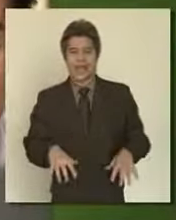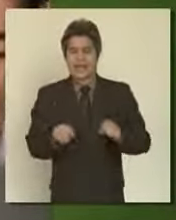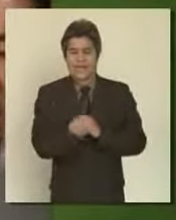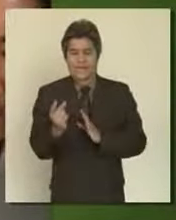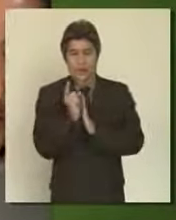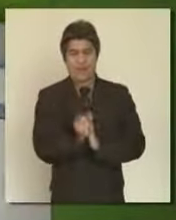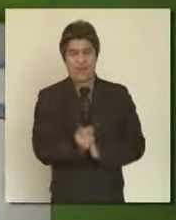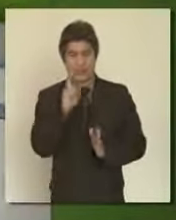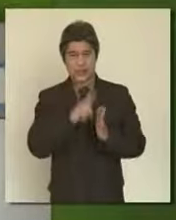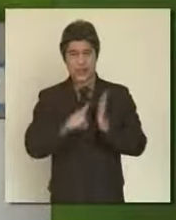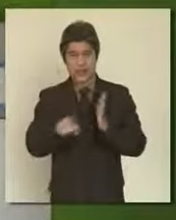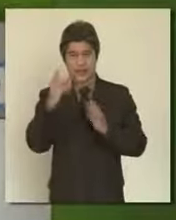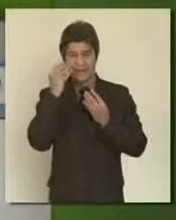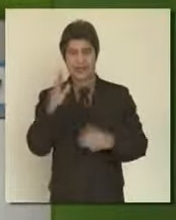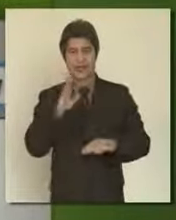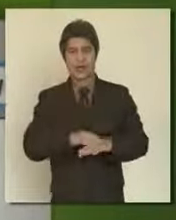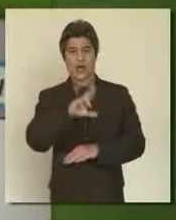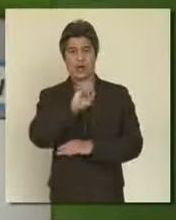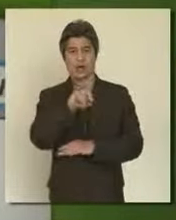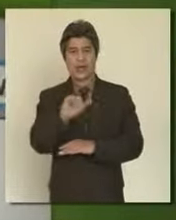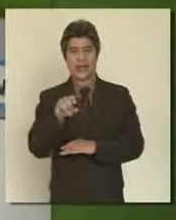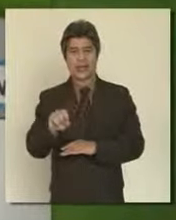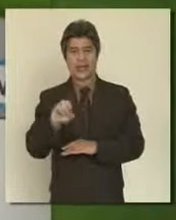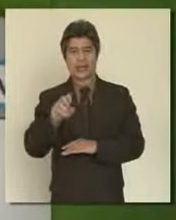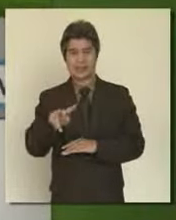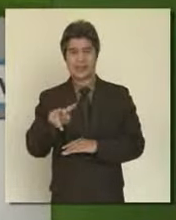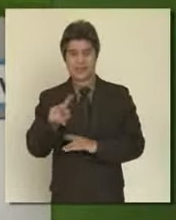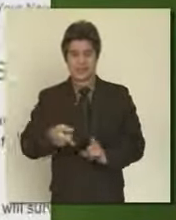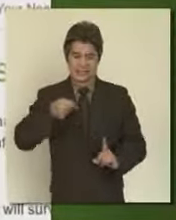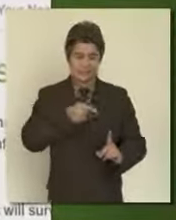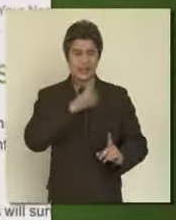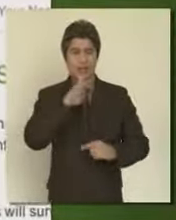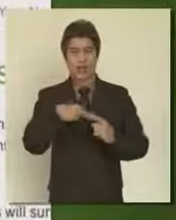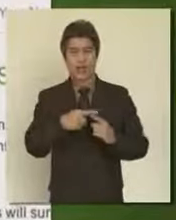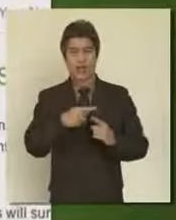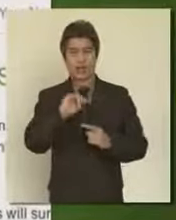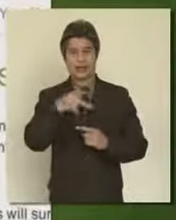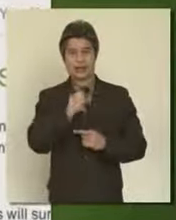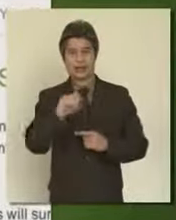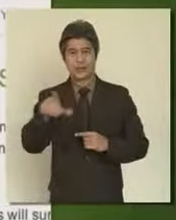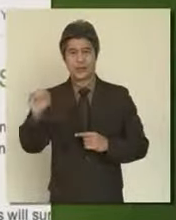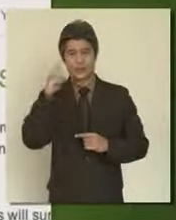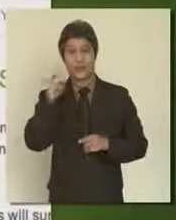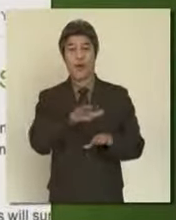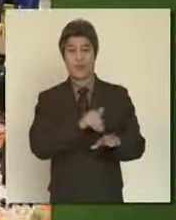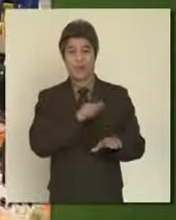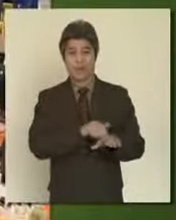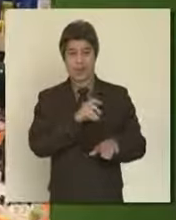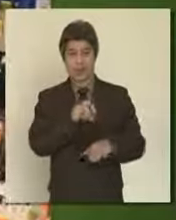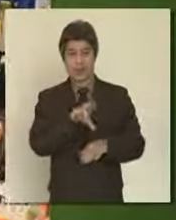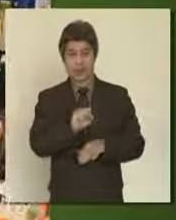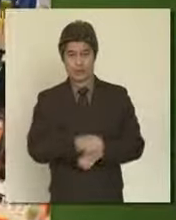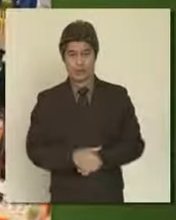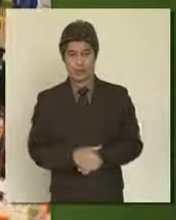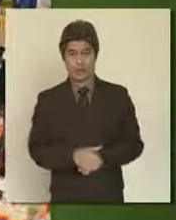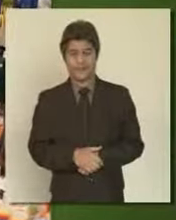Take a few minutes to check out the information on ready.gov specifically addressing tips and tools for pet owners.